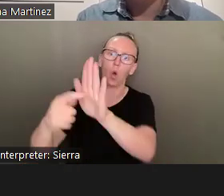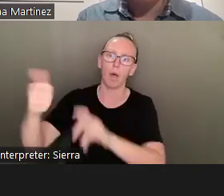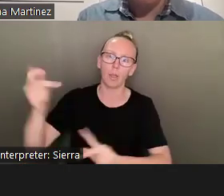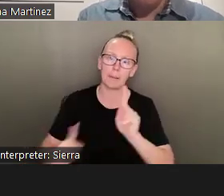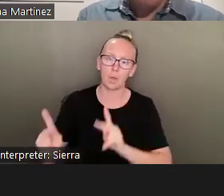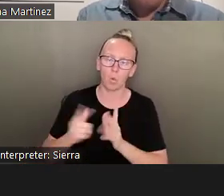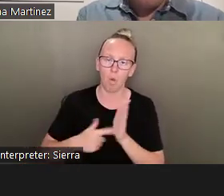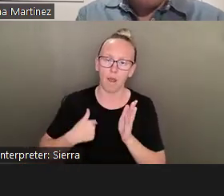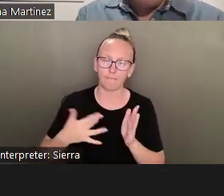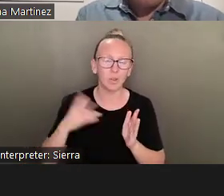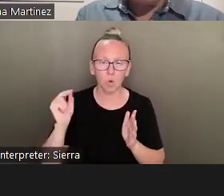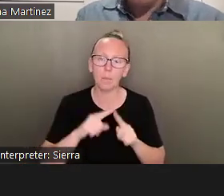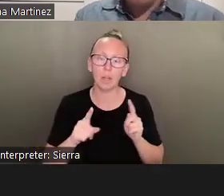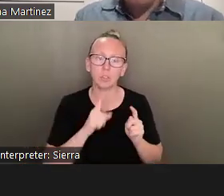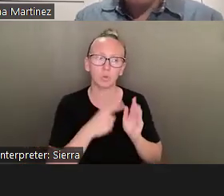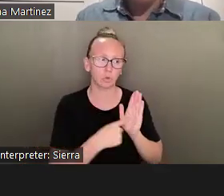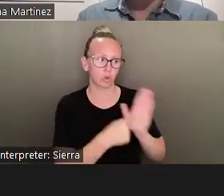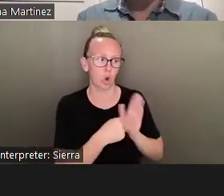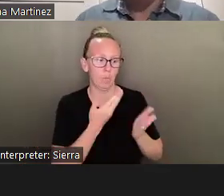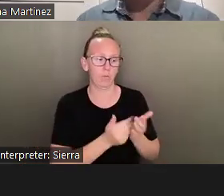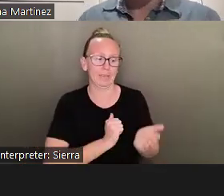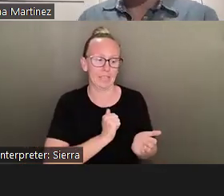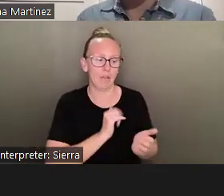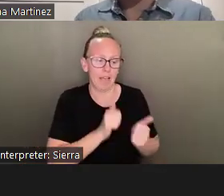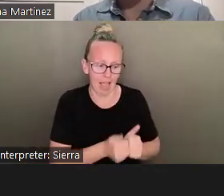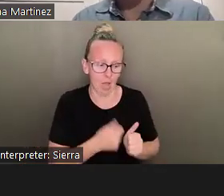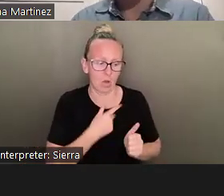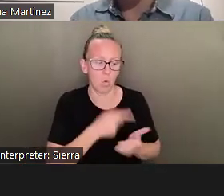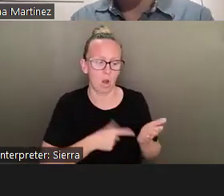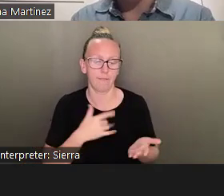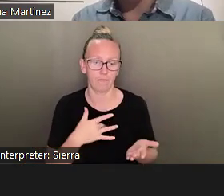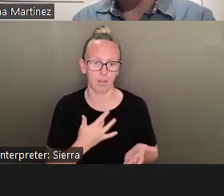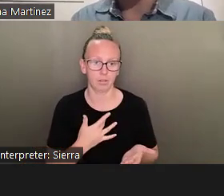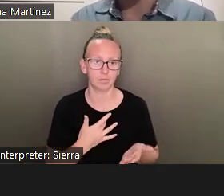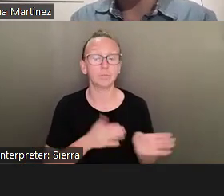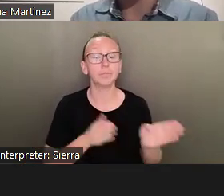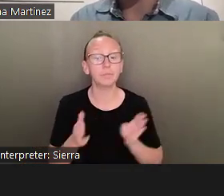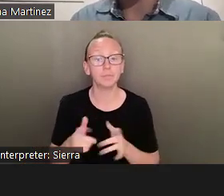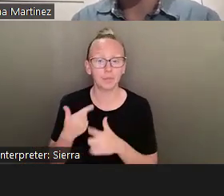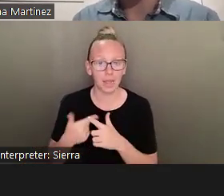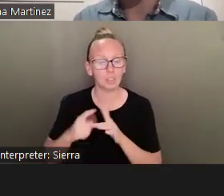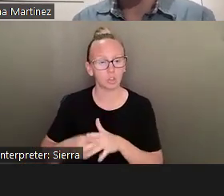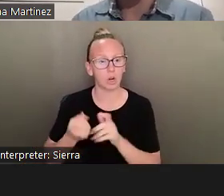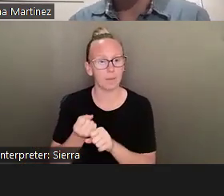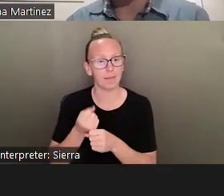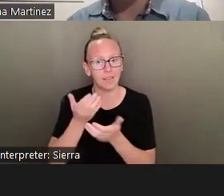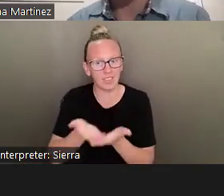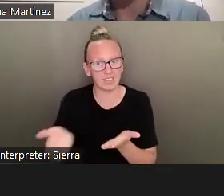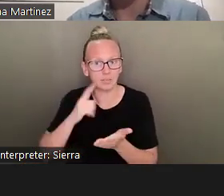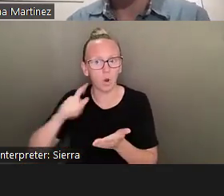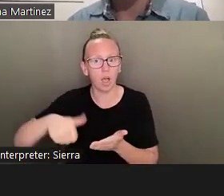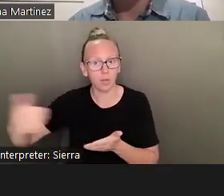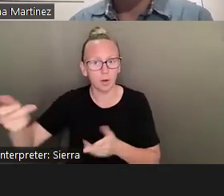feel. But then I started making objects that were for others, for feeling